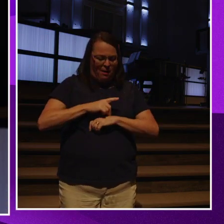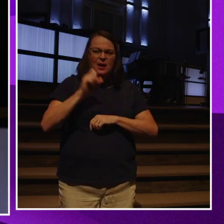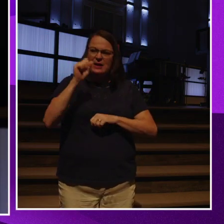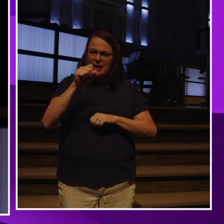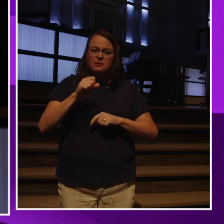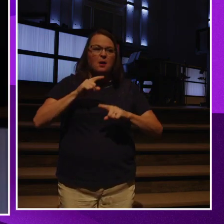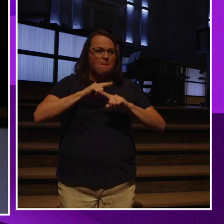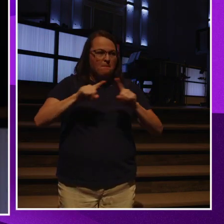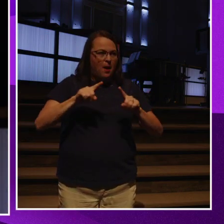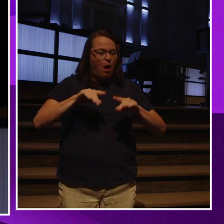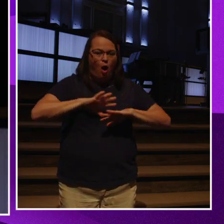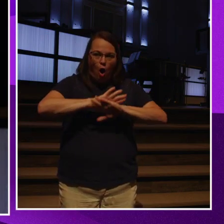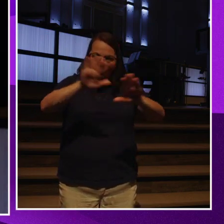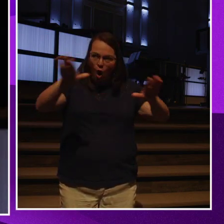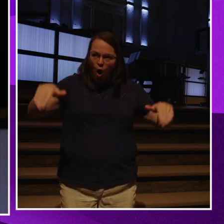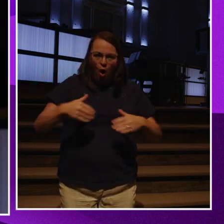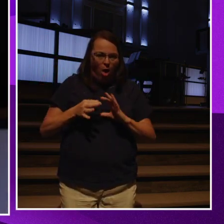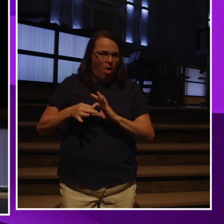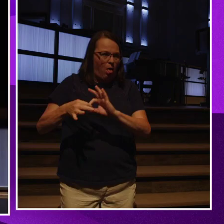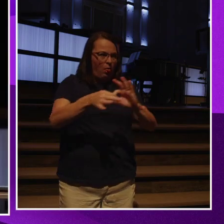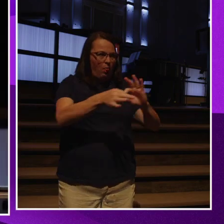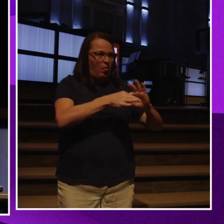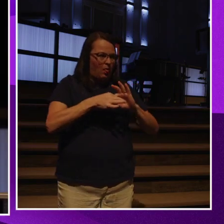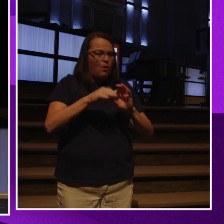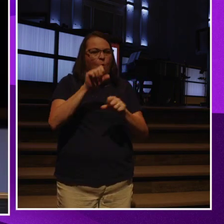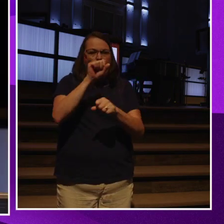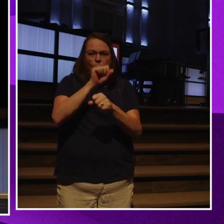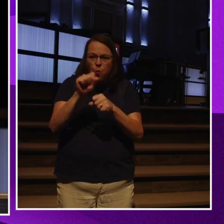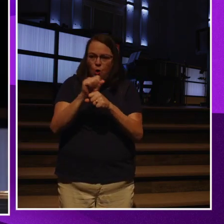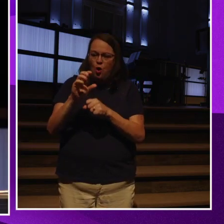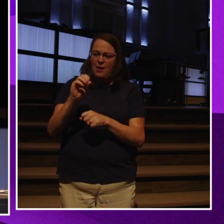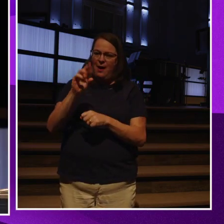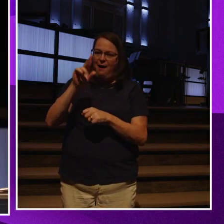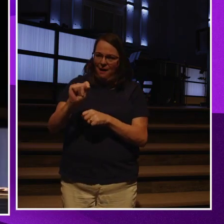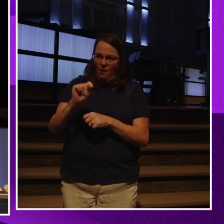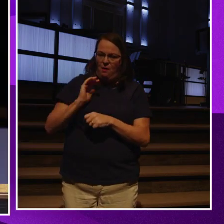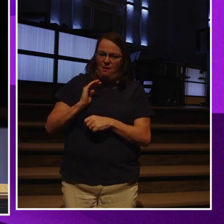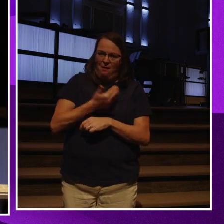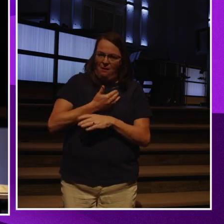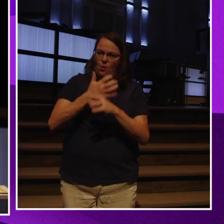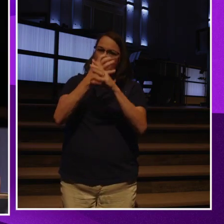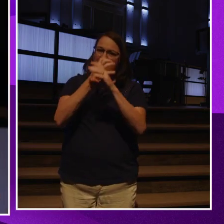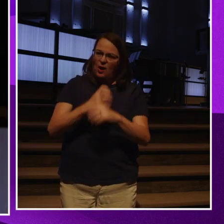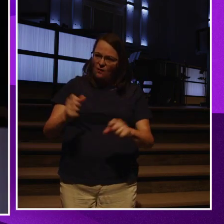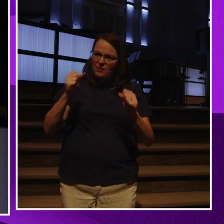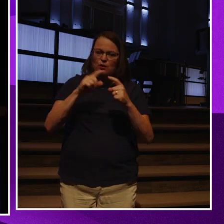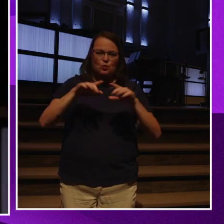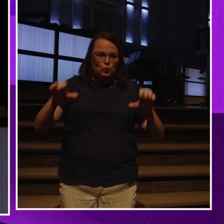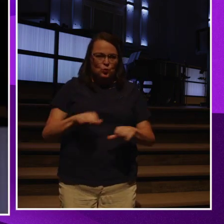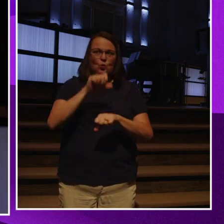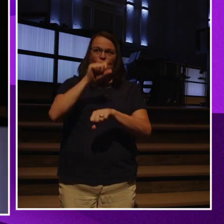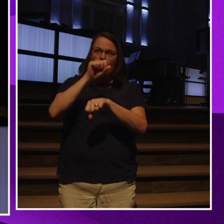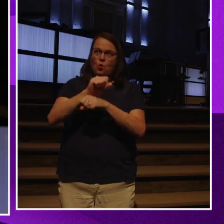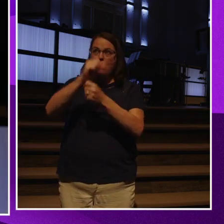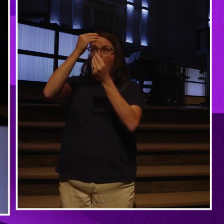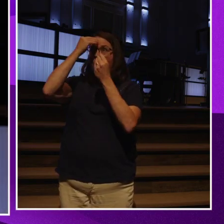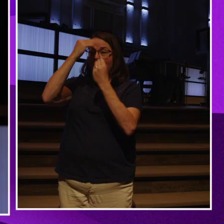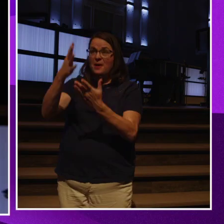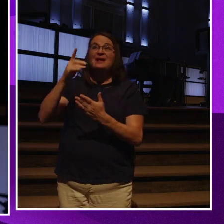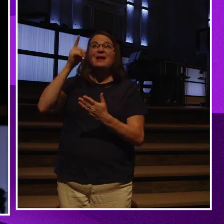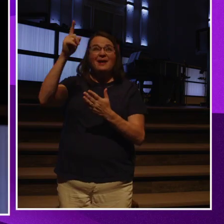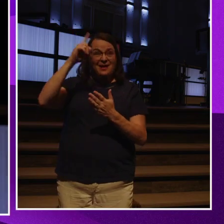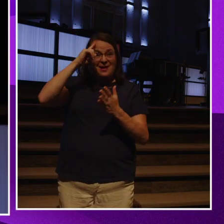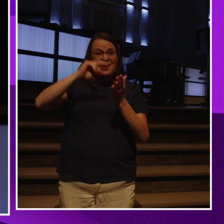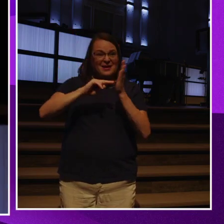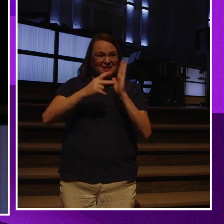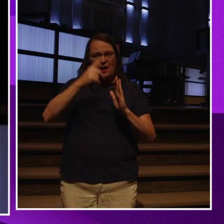However, God intends for you and for me to work out our salvation, to do this work, to do this obedience. He intends for